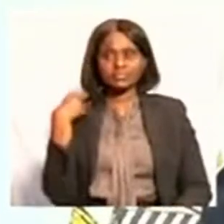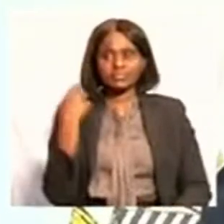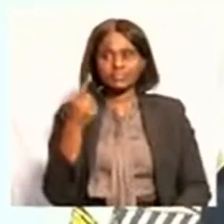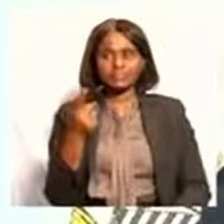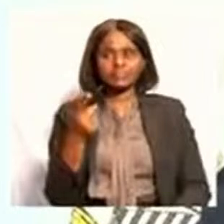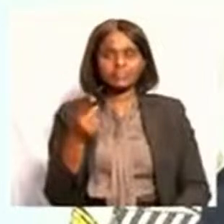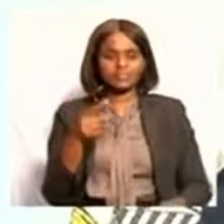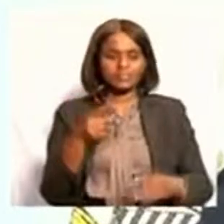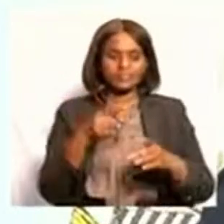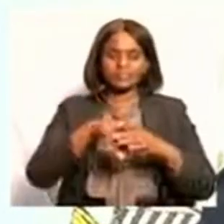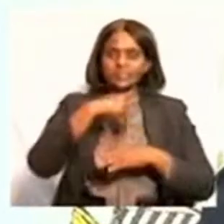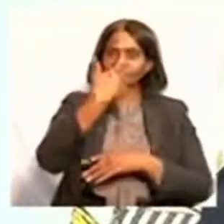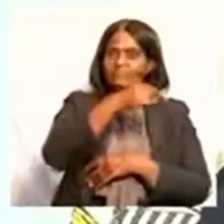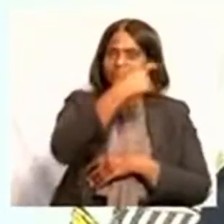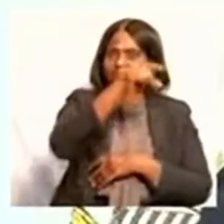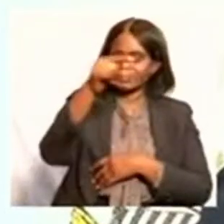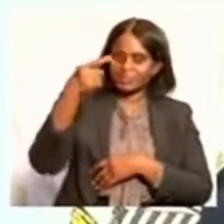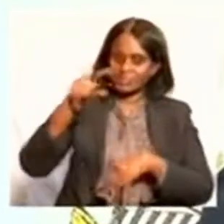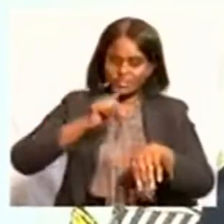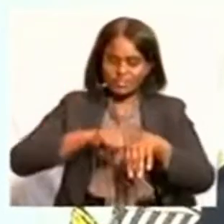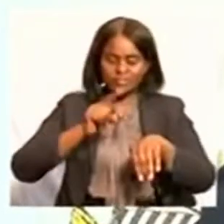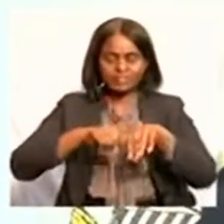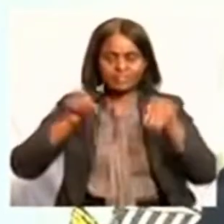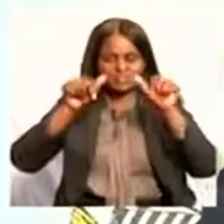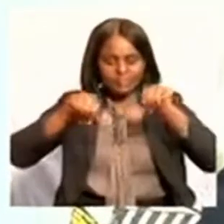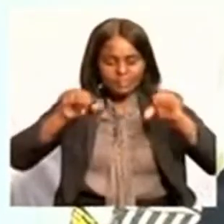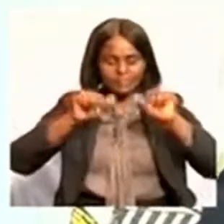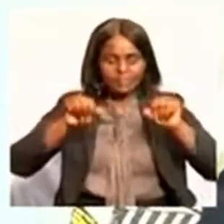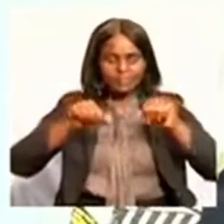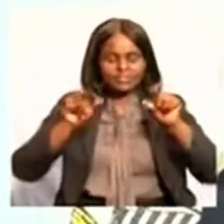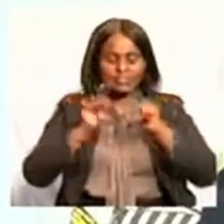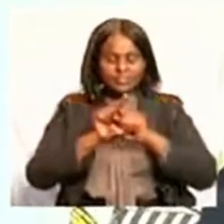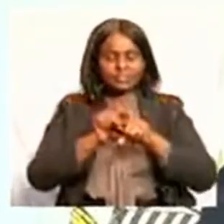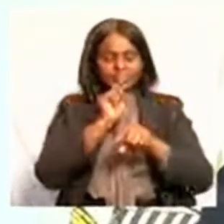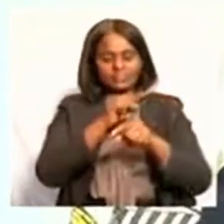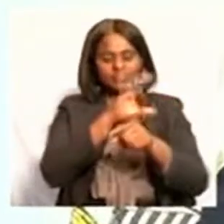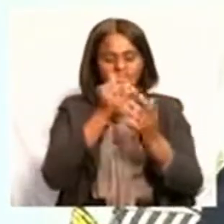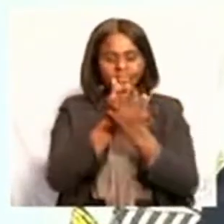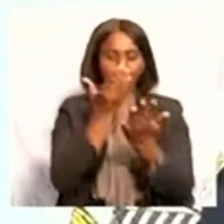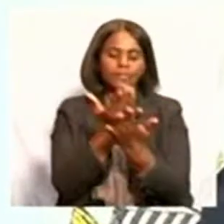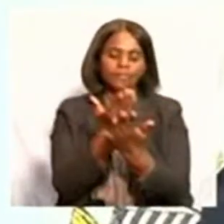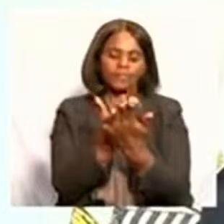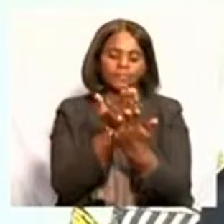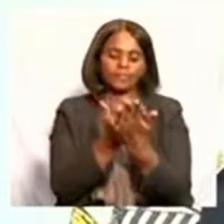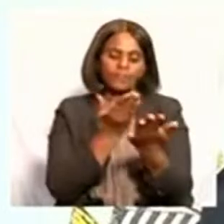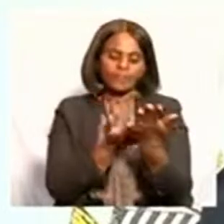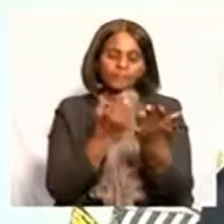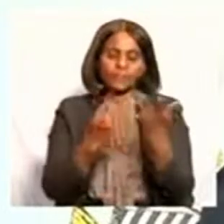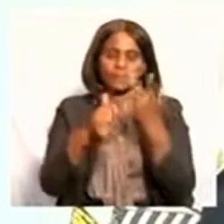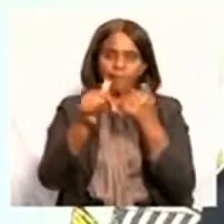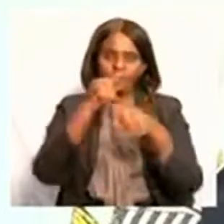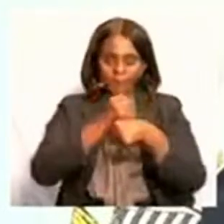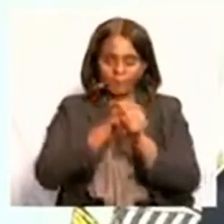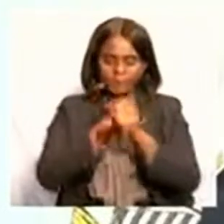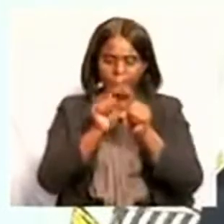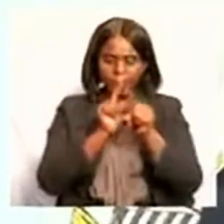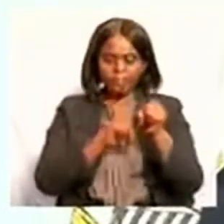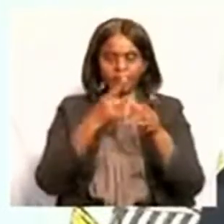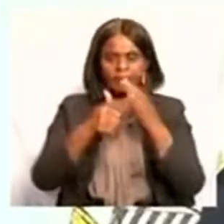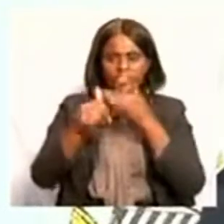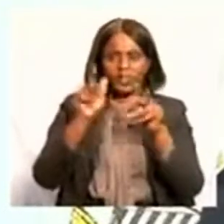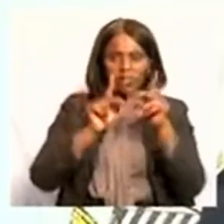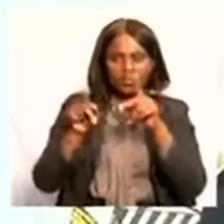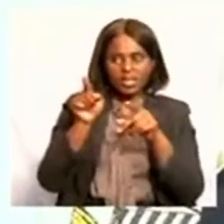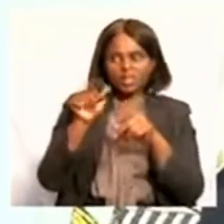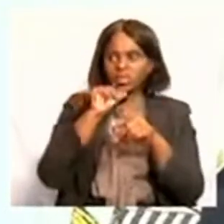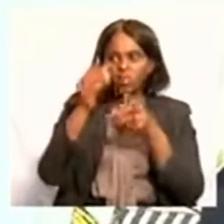officer out of station at the time of the audit. These recommendations that you make, and then like you are saying, if people are